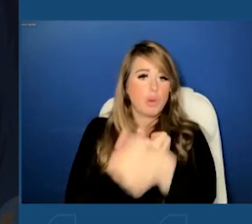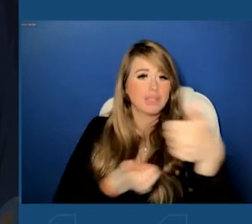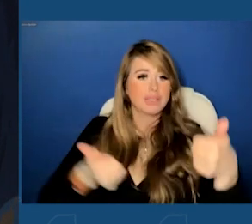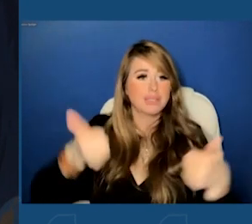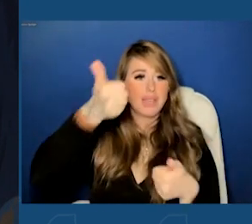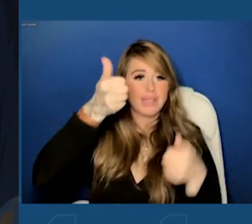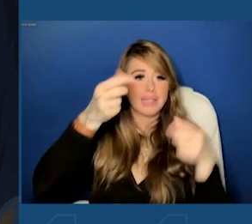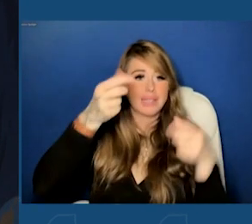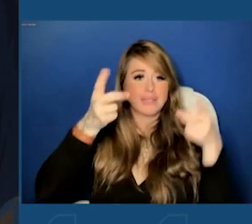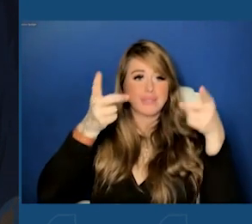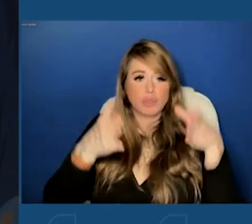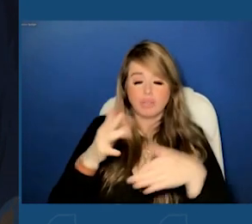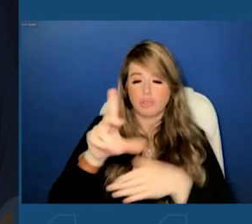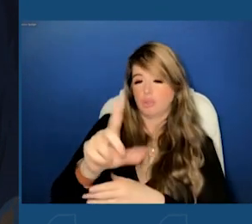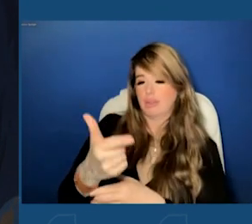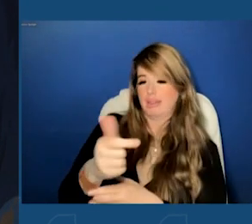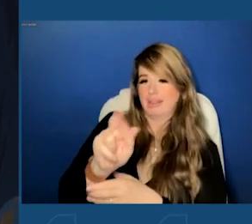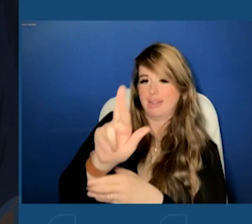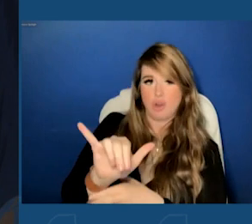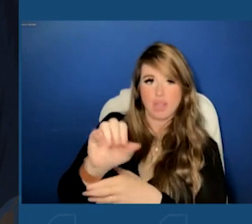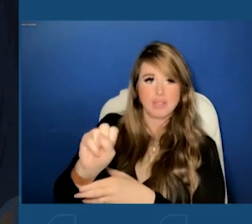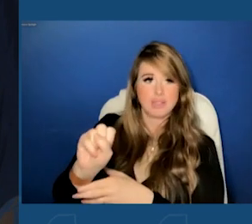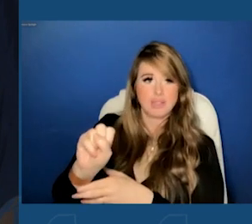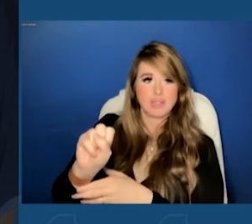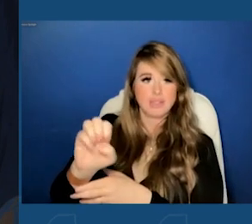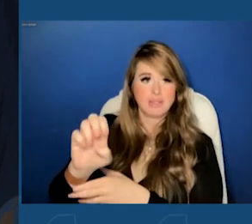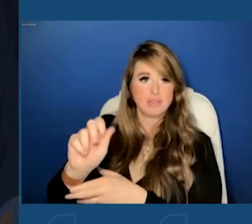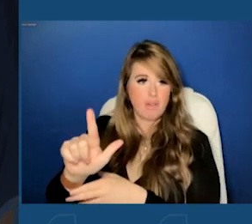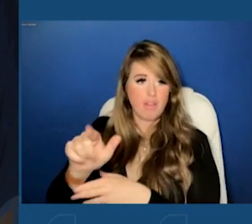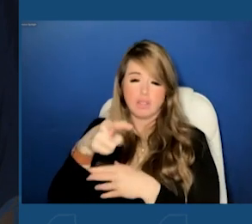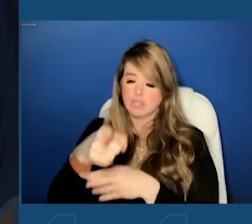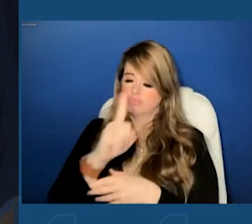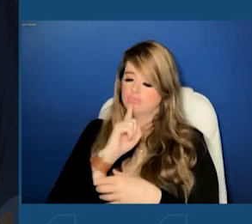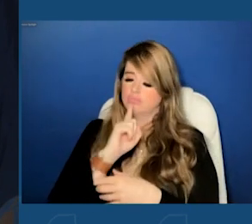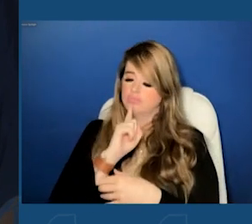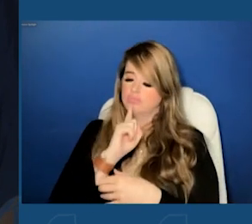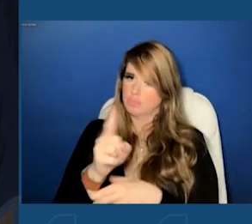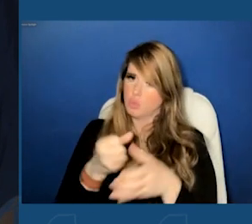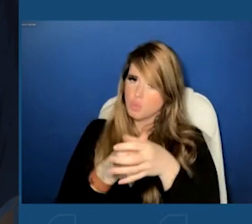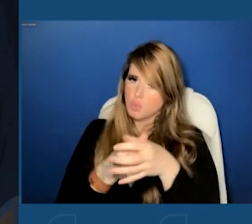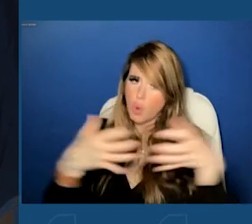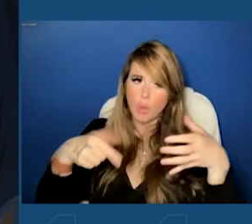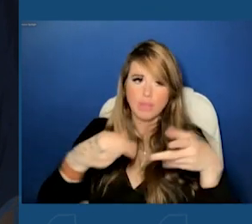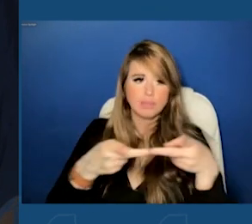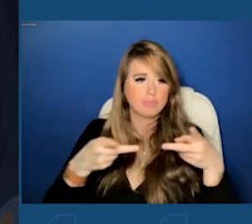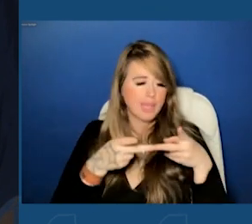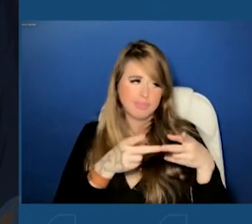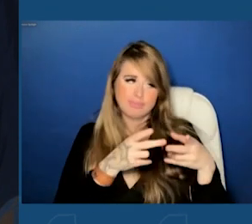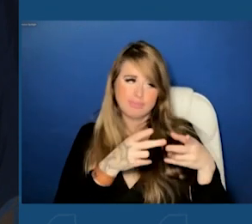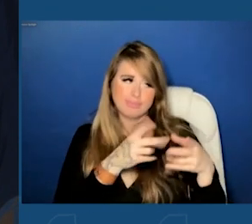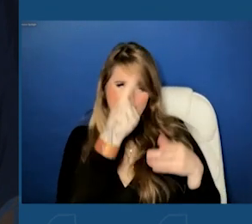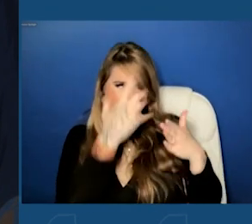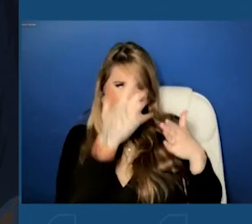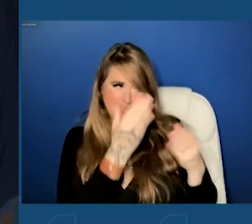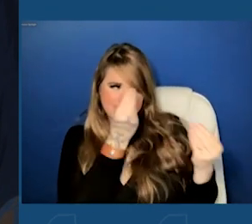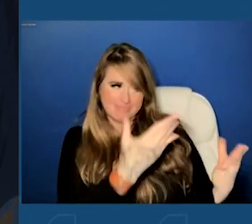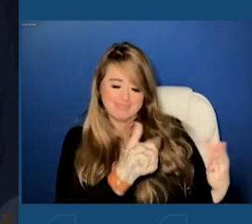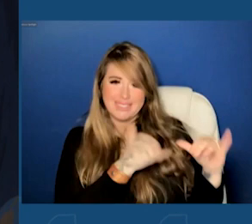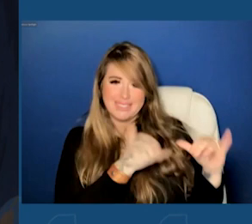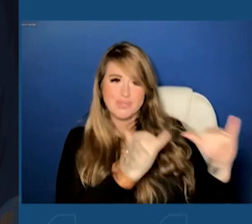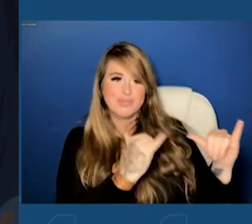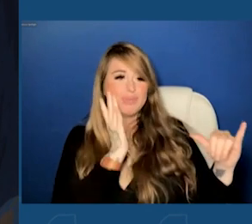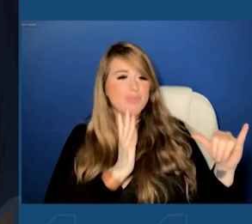Sedal, is growing this place from, me too, Governor. I used to come here as a kid, and the dolphins were here back